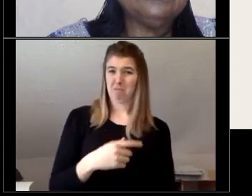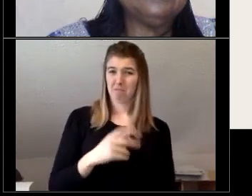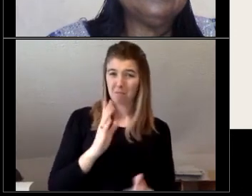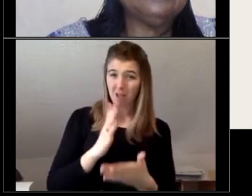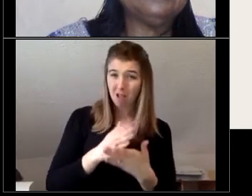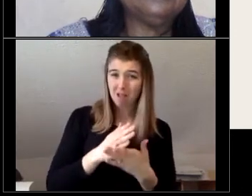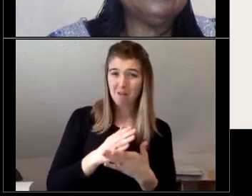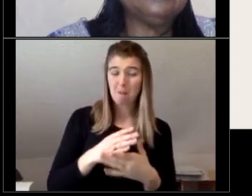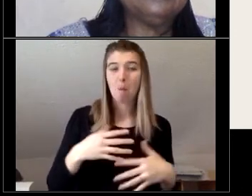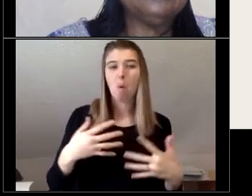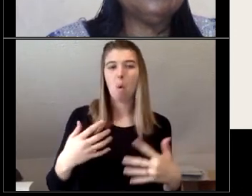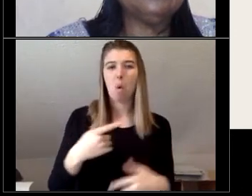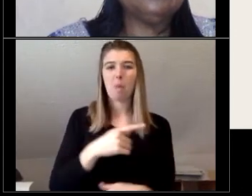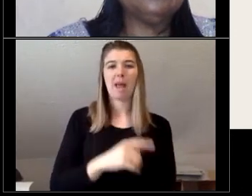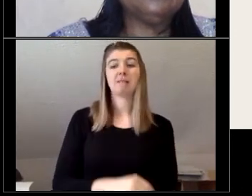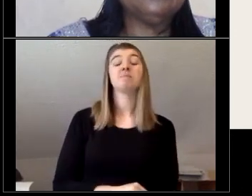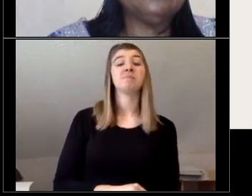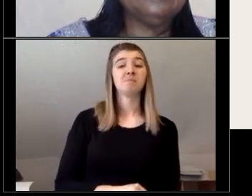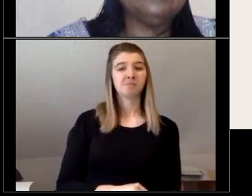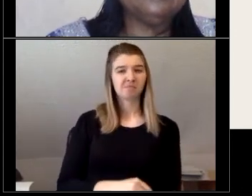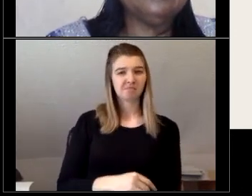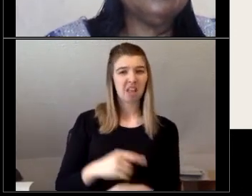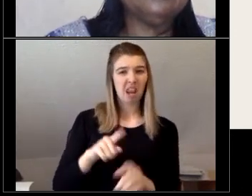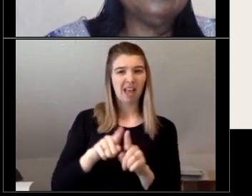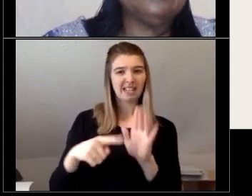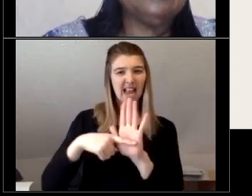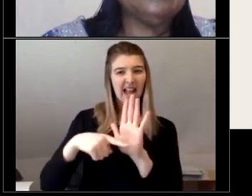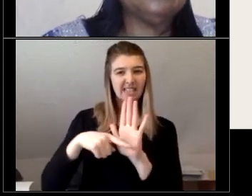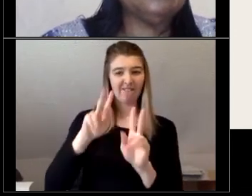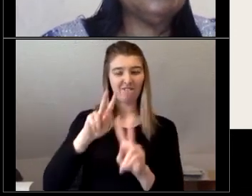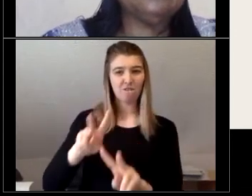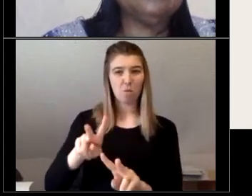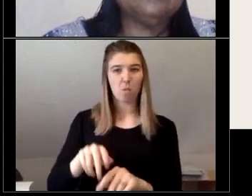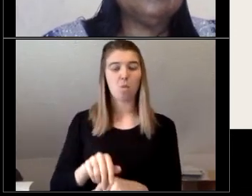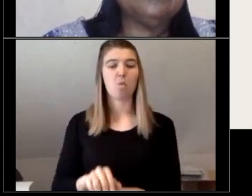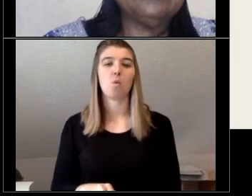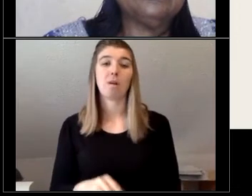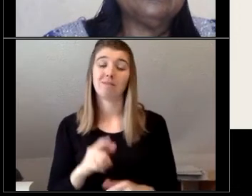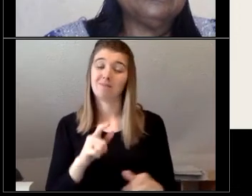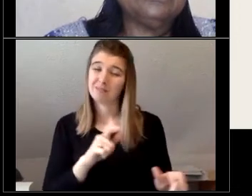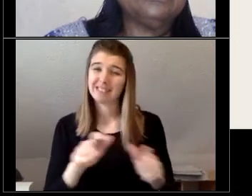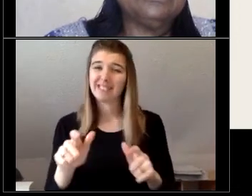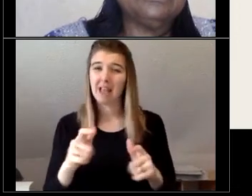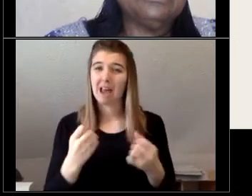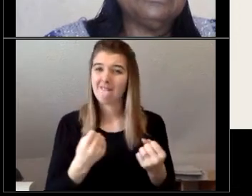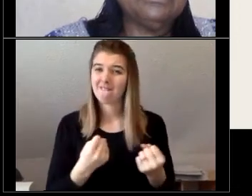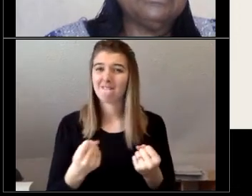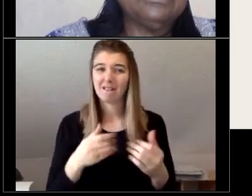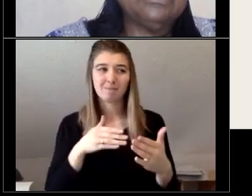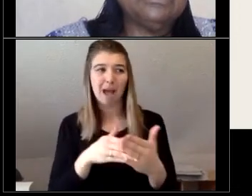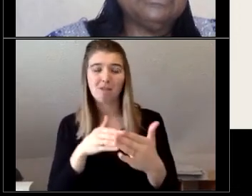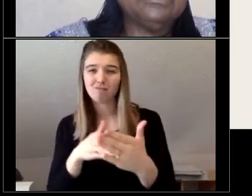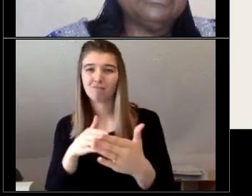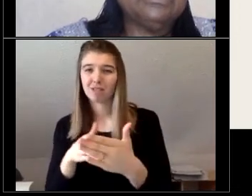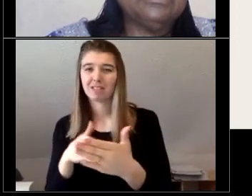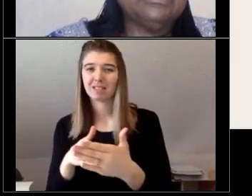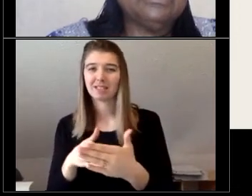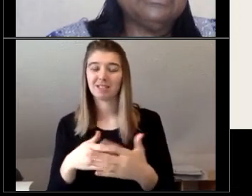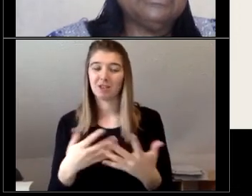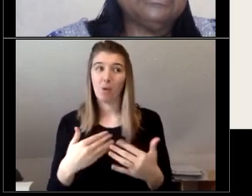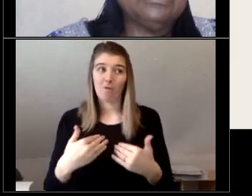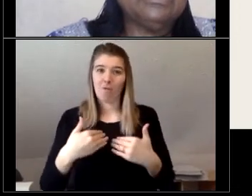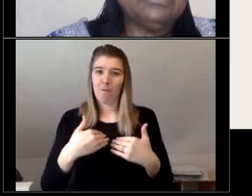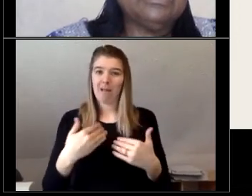fact that I had 2 children. And so, you know, we're still hitting those sorts of barriers. So I think, first of all, for me now as a senior woman in my